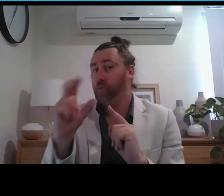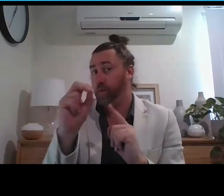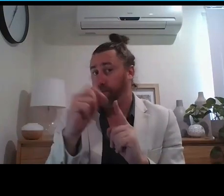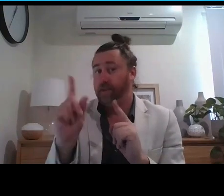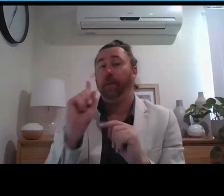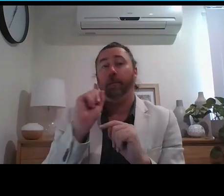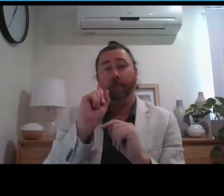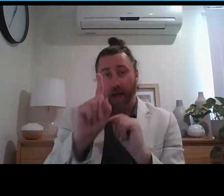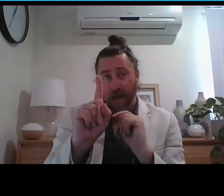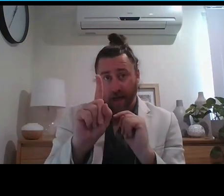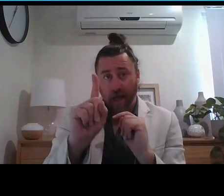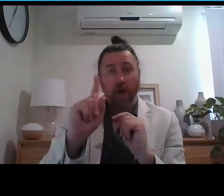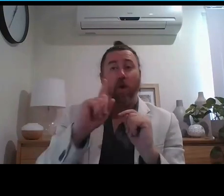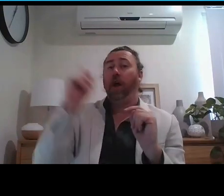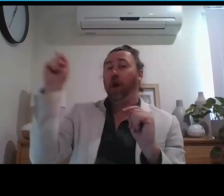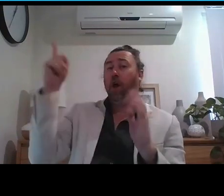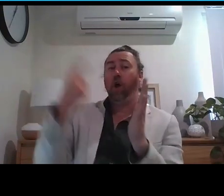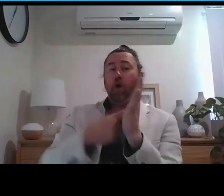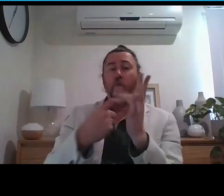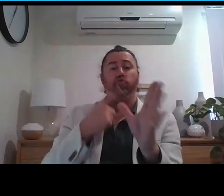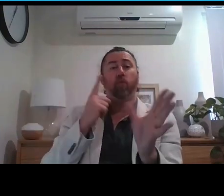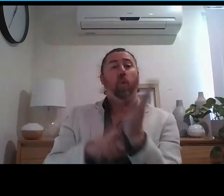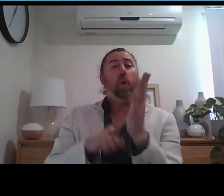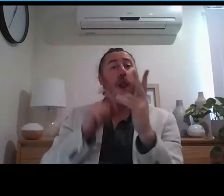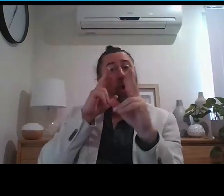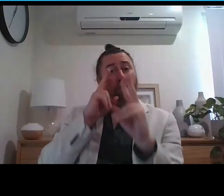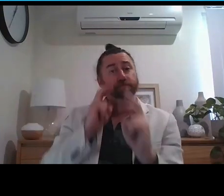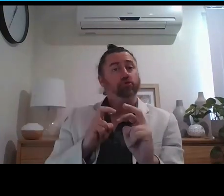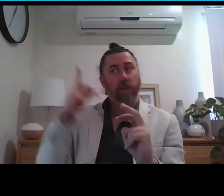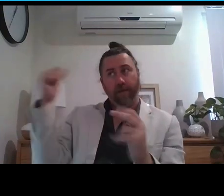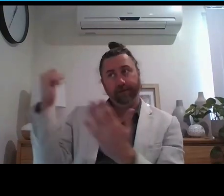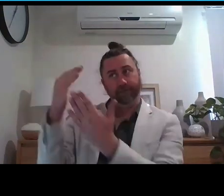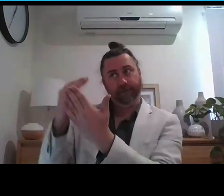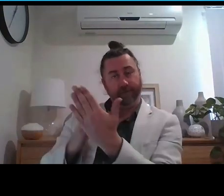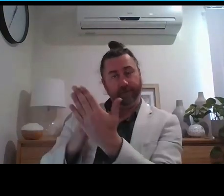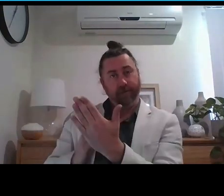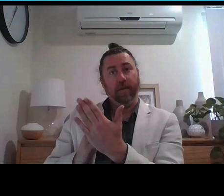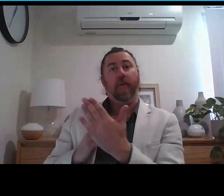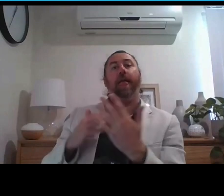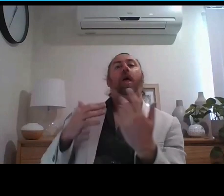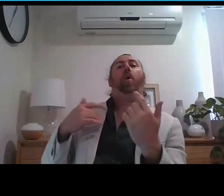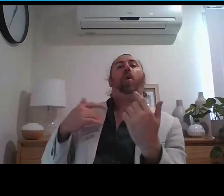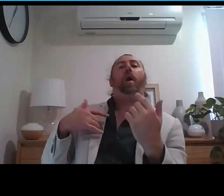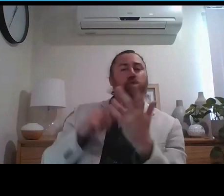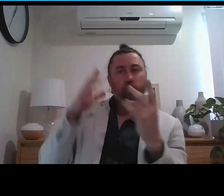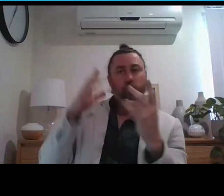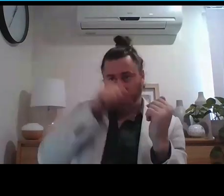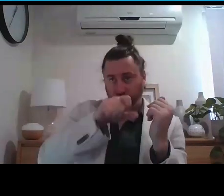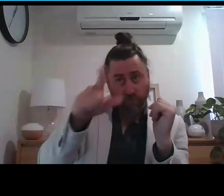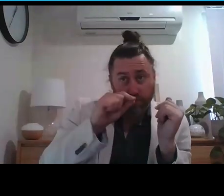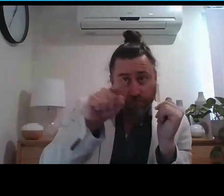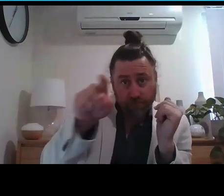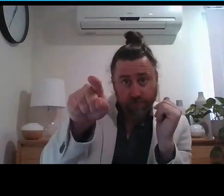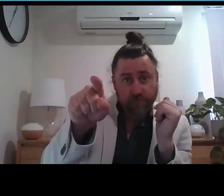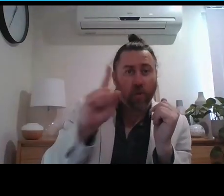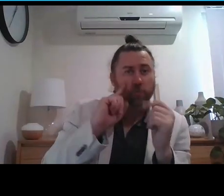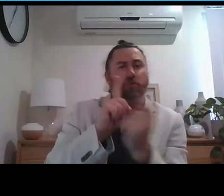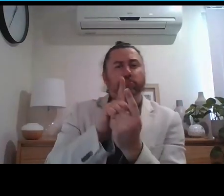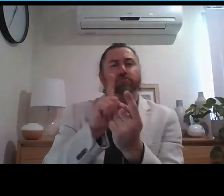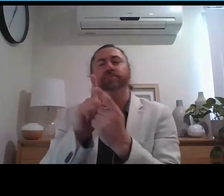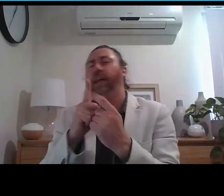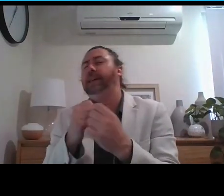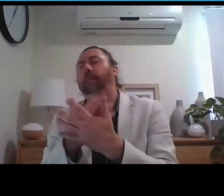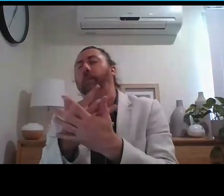direction in the Royal Commission, and that is that there needs to be a presumption of capacity. And so we're speaking to as many older